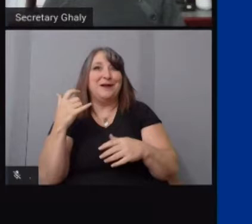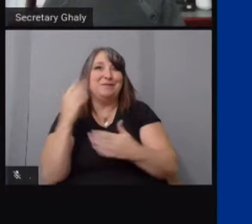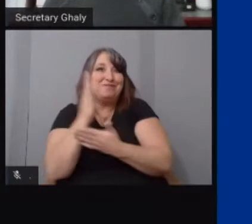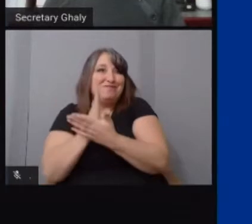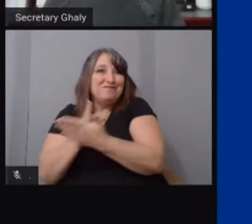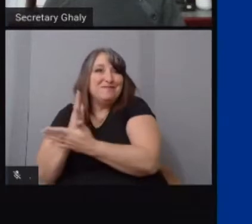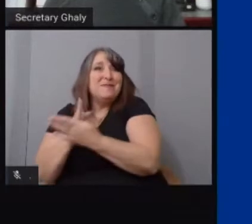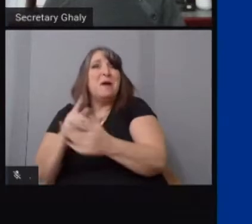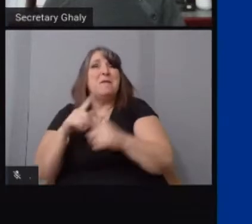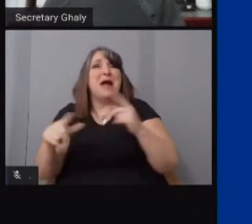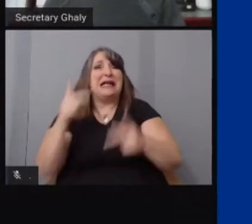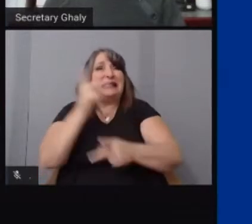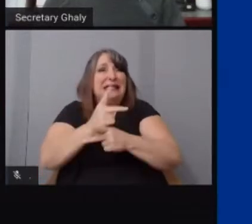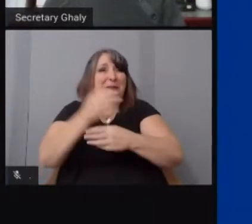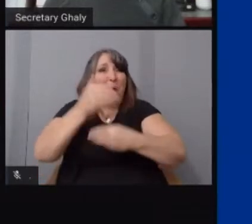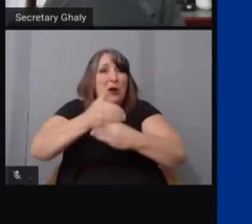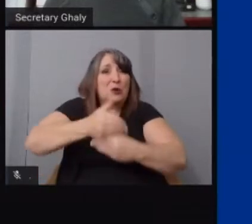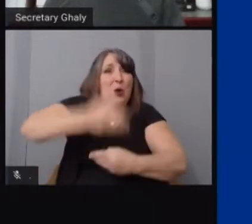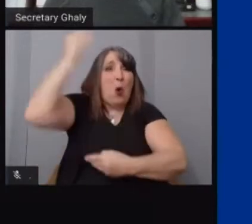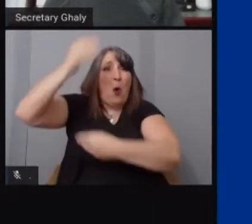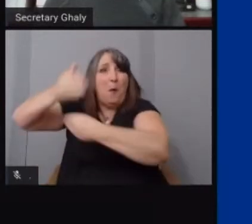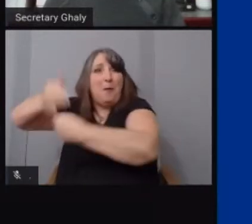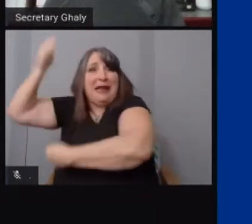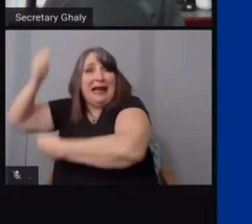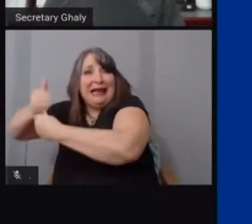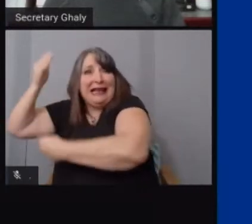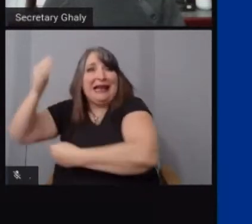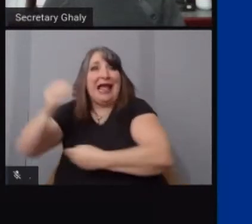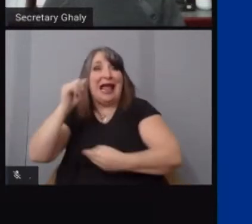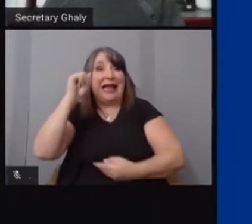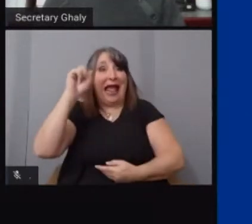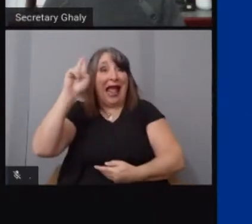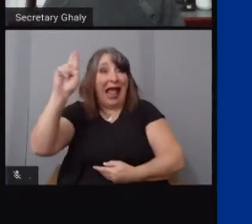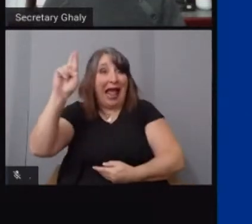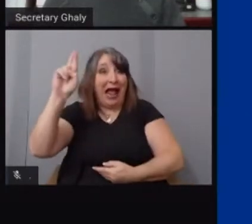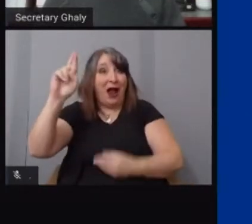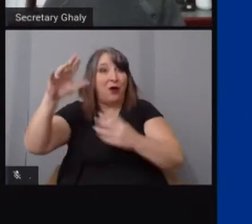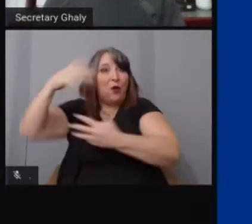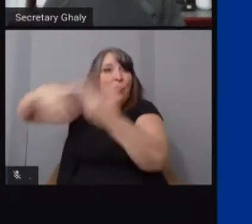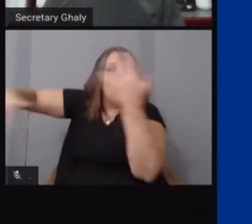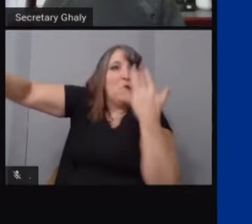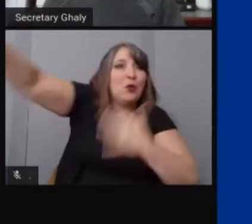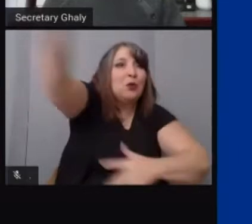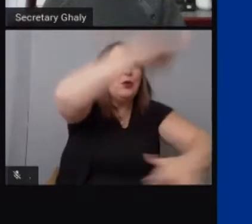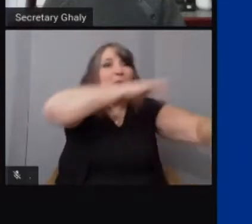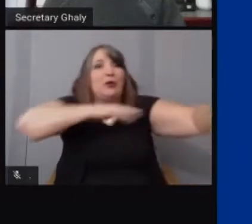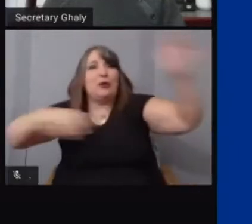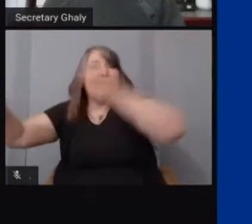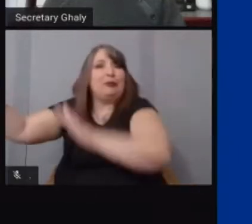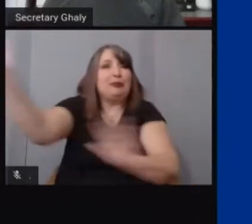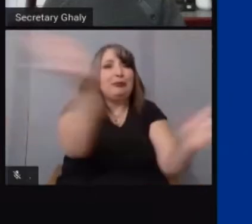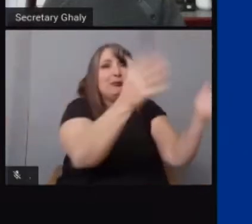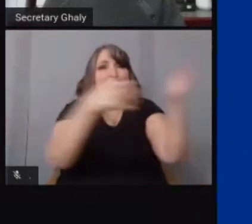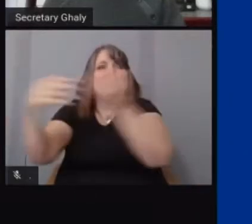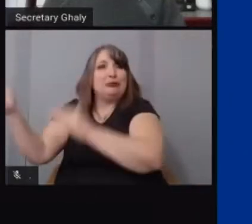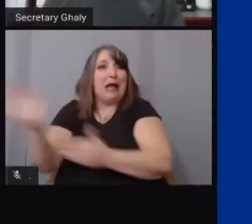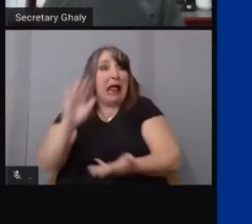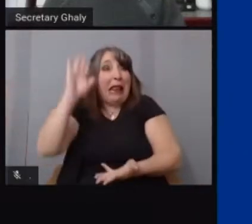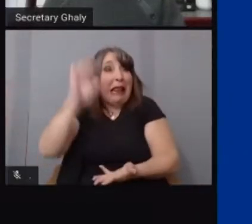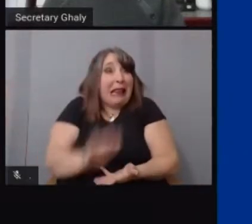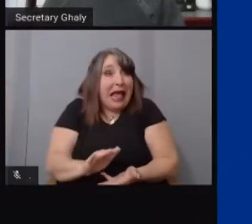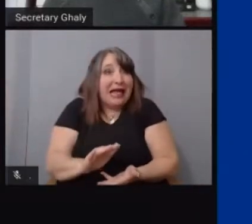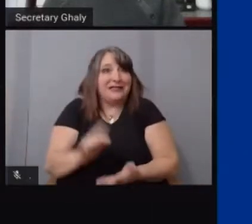keeping the windows open and outside air circulating is an important key to reducing the likelihood of transmission of